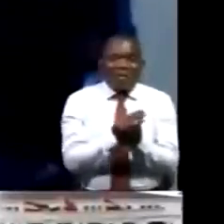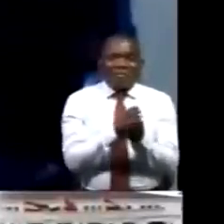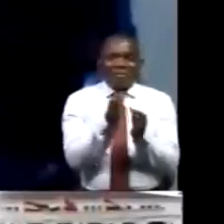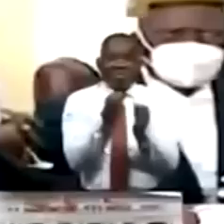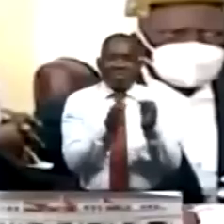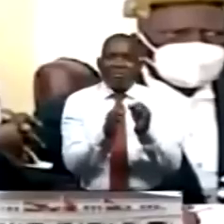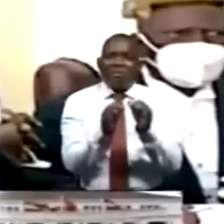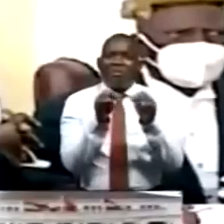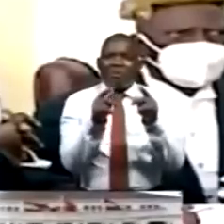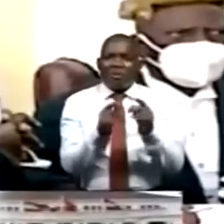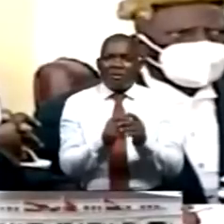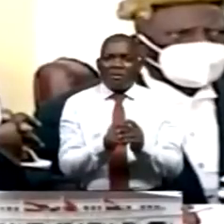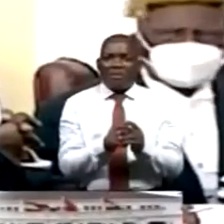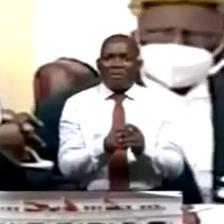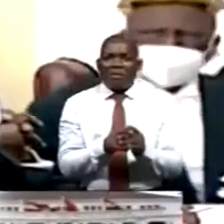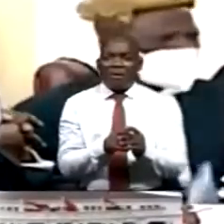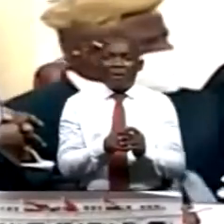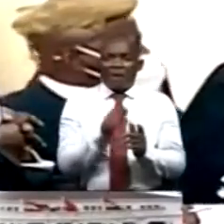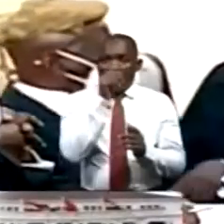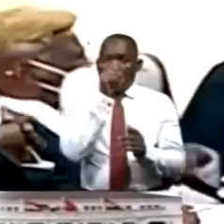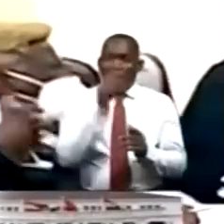My lord, counsel,